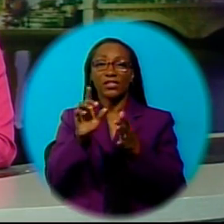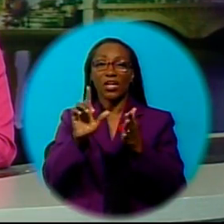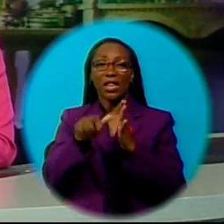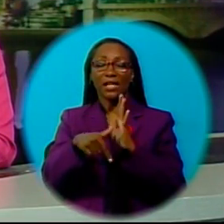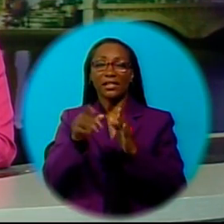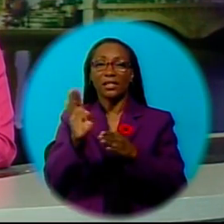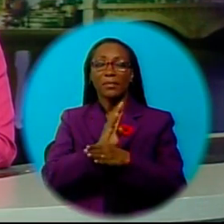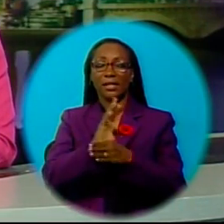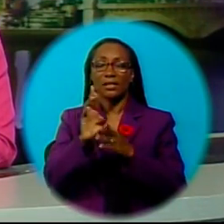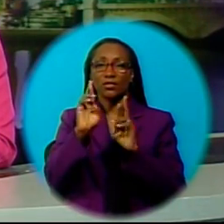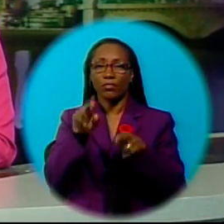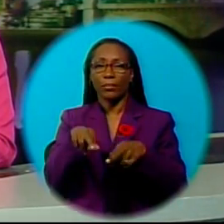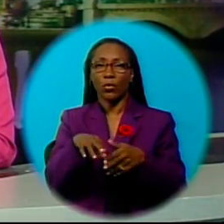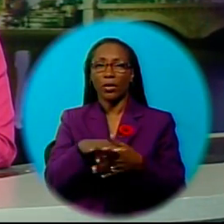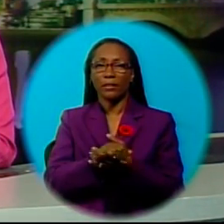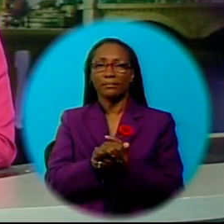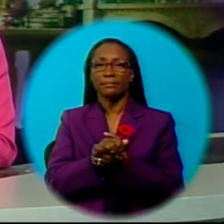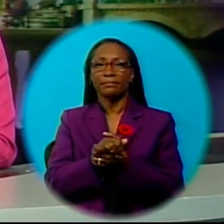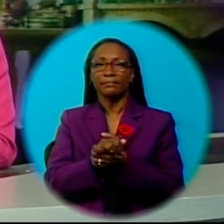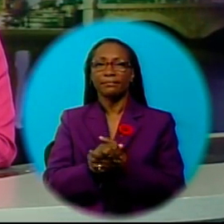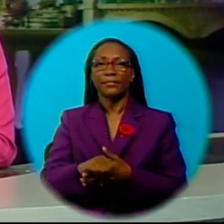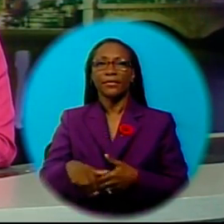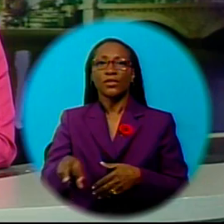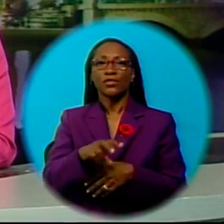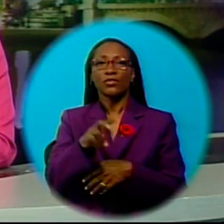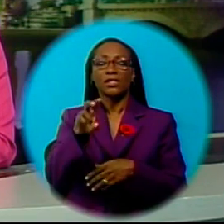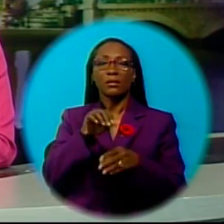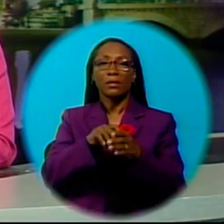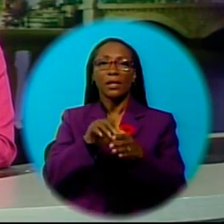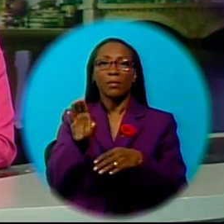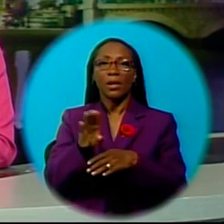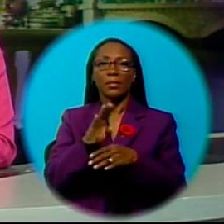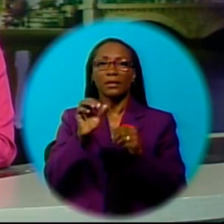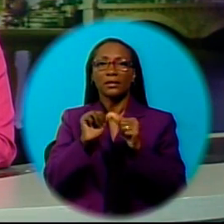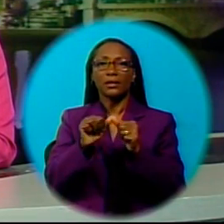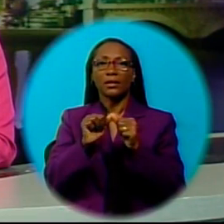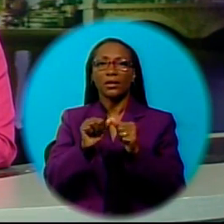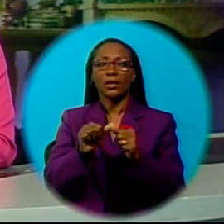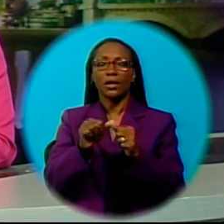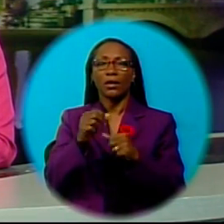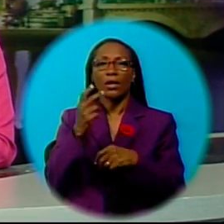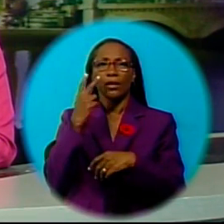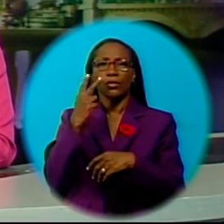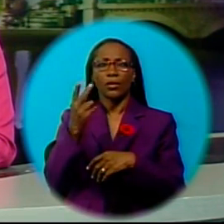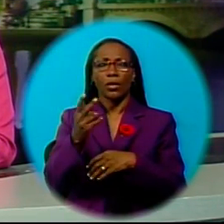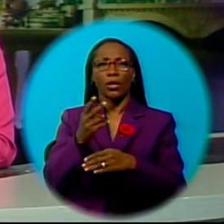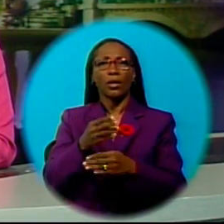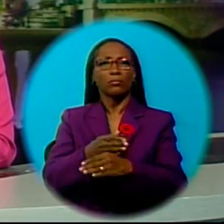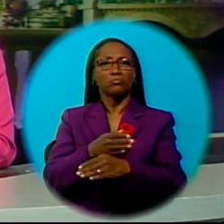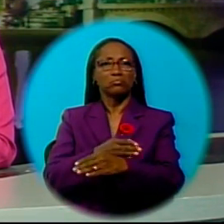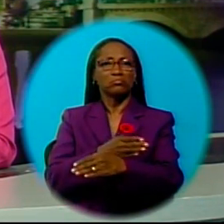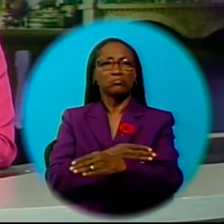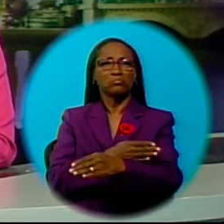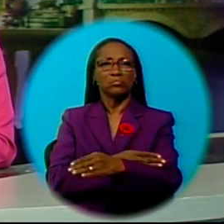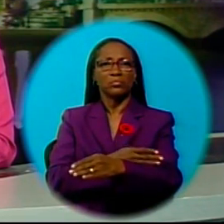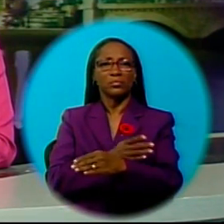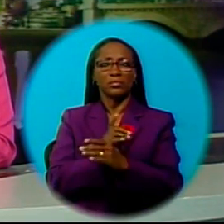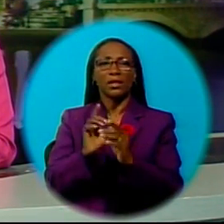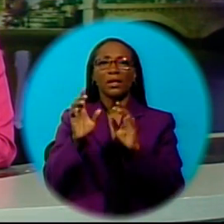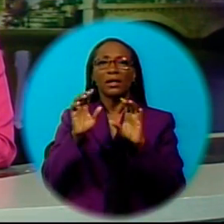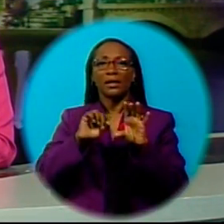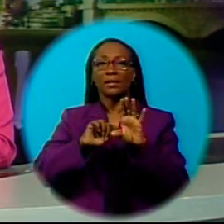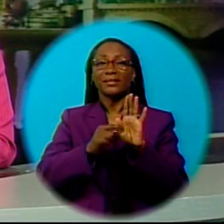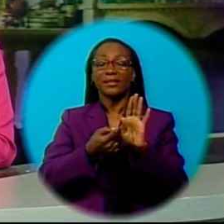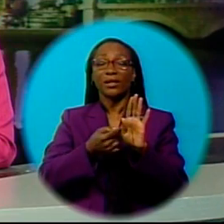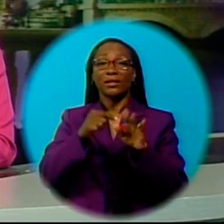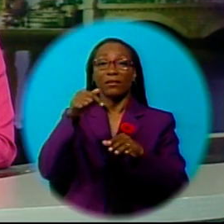later in the Business Report. Tourism in Barbados continues to look positive, especially going into the winter season.